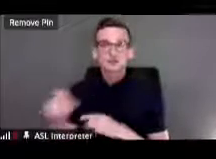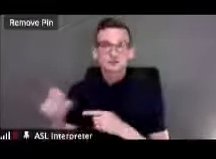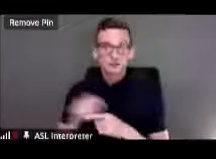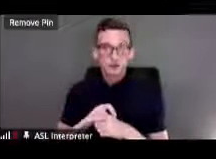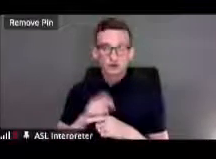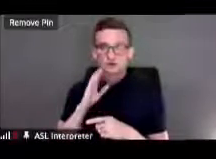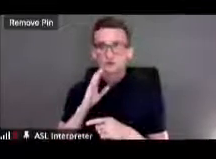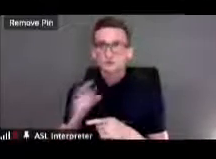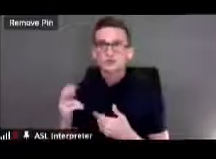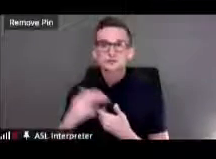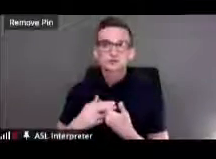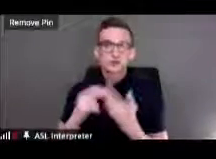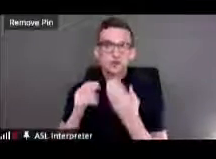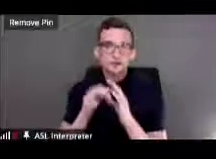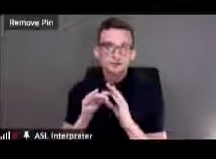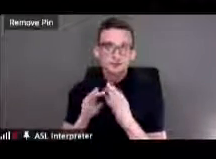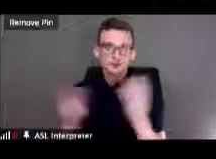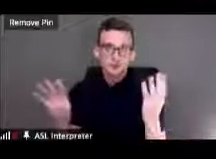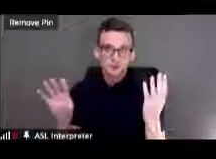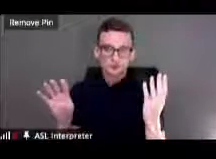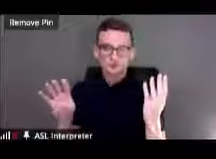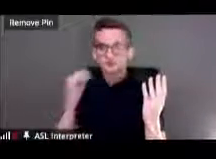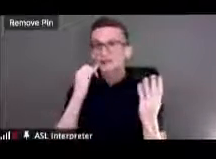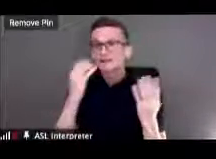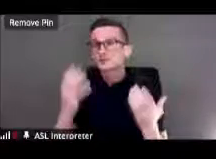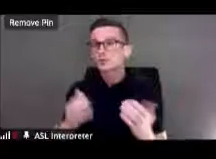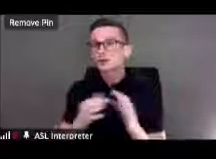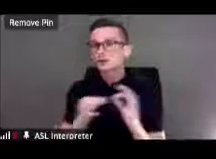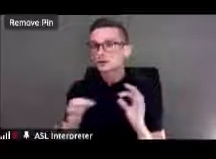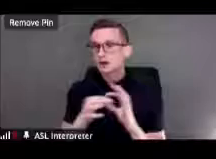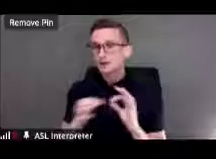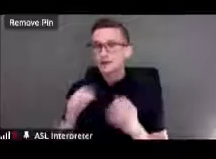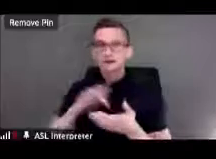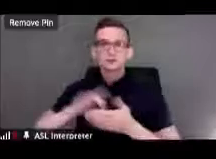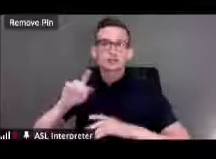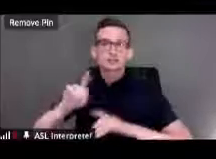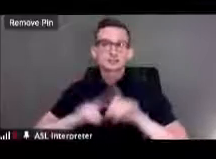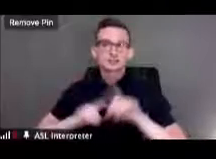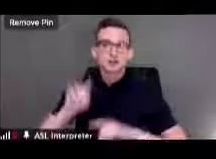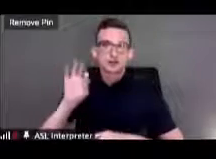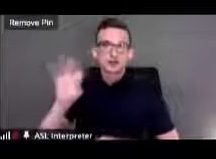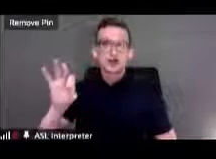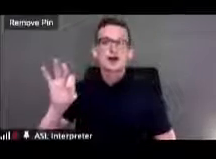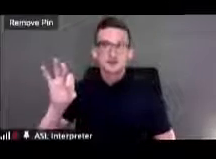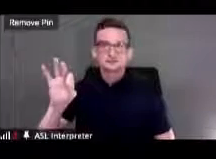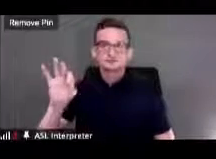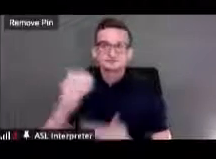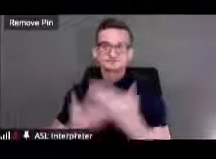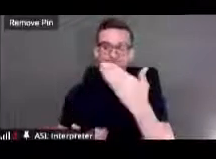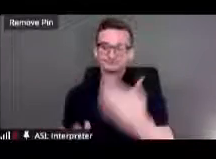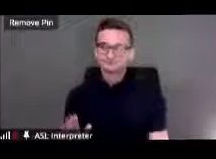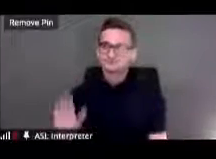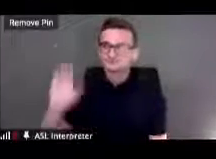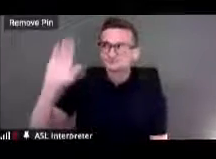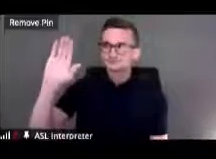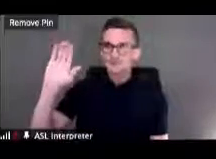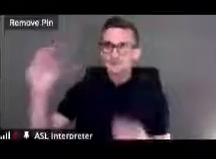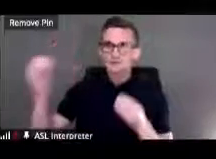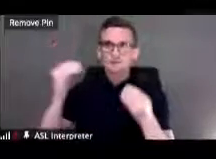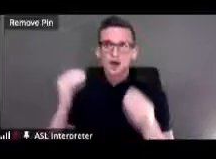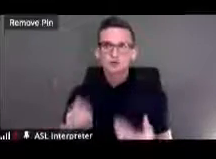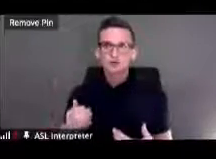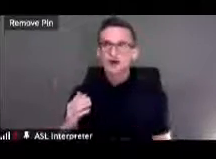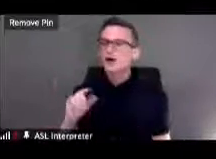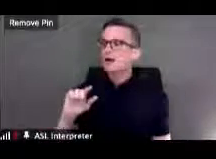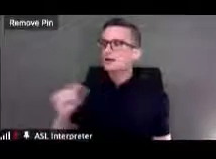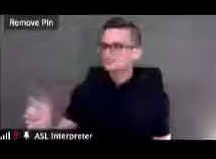you will be placed in a queue. To indicate you wish to comment, please press star 9. This will raise your hand for the moderator.